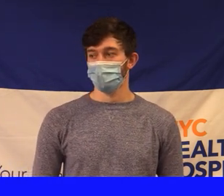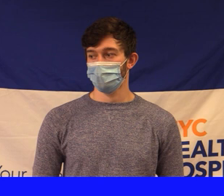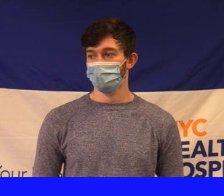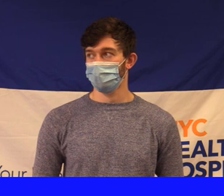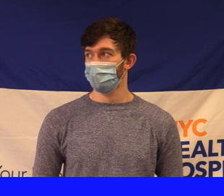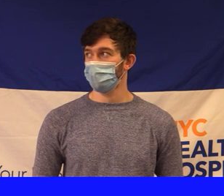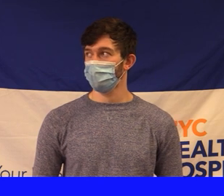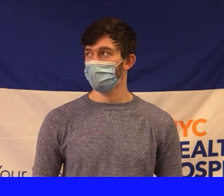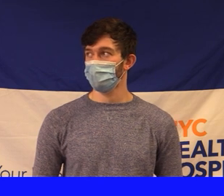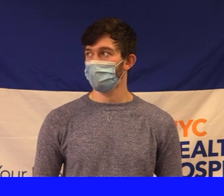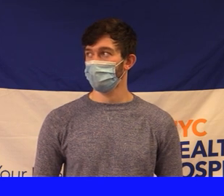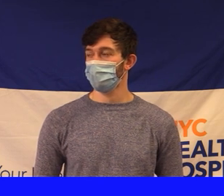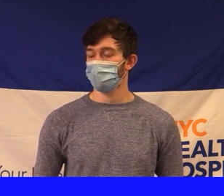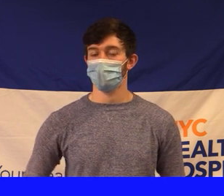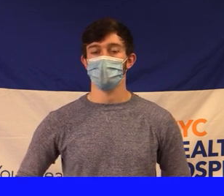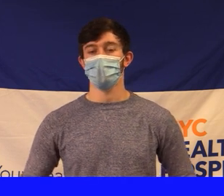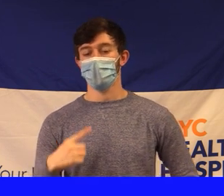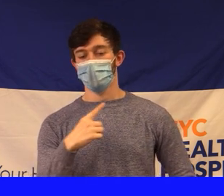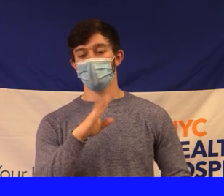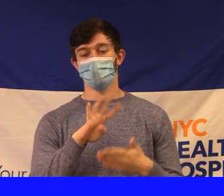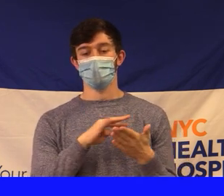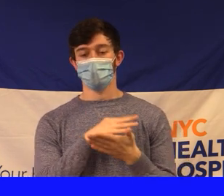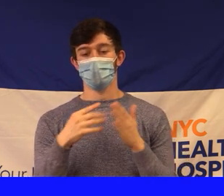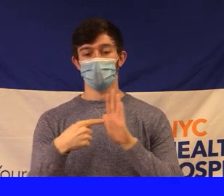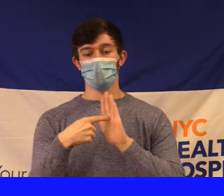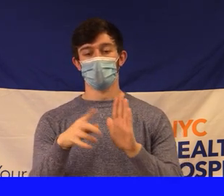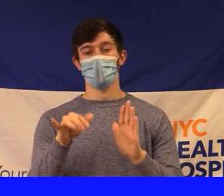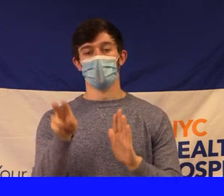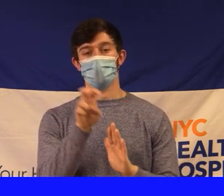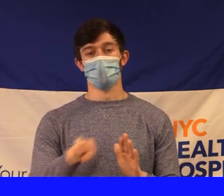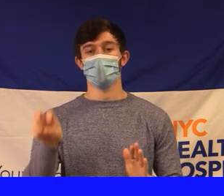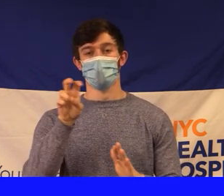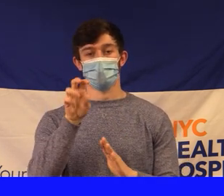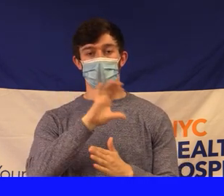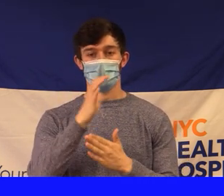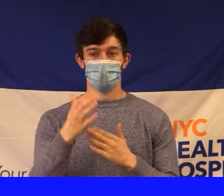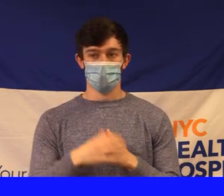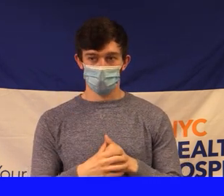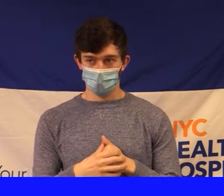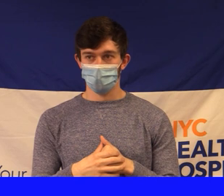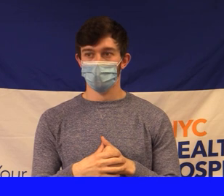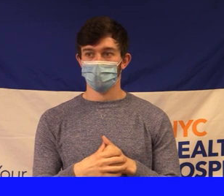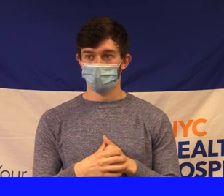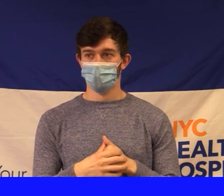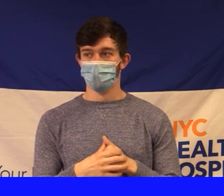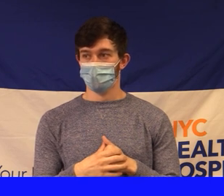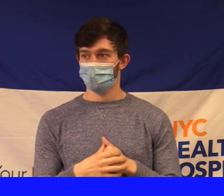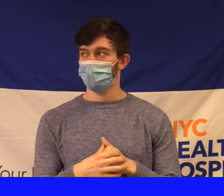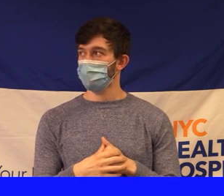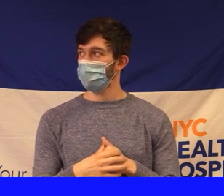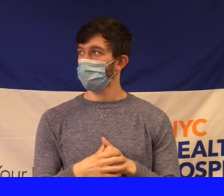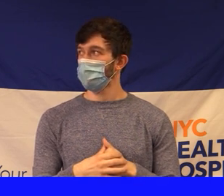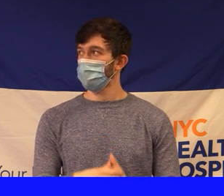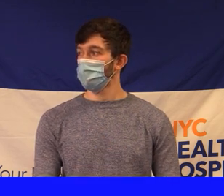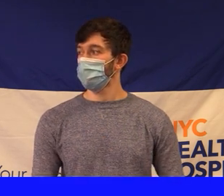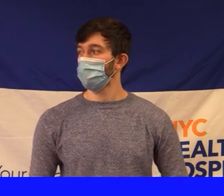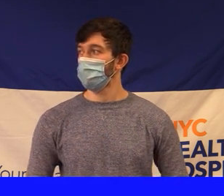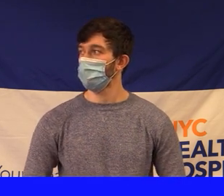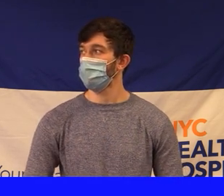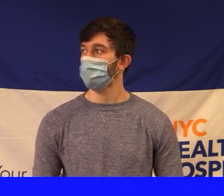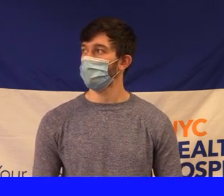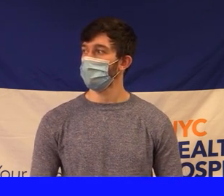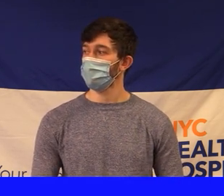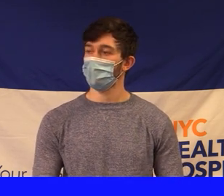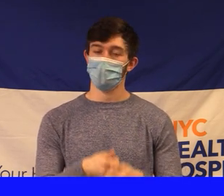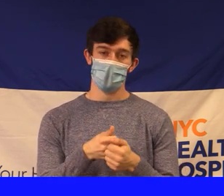is a reflection of that increase in transfer volume. It's a big spike in COVID as reflected here. Following